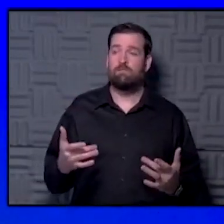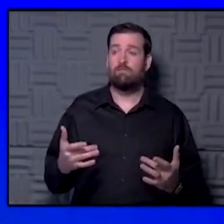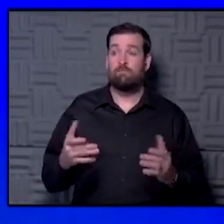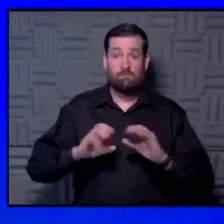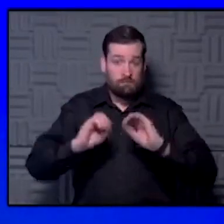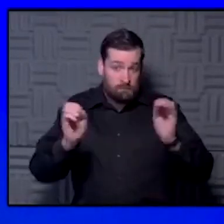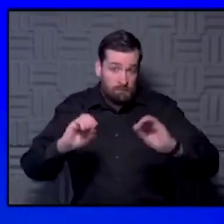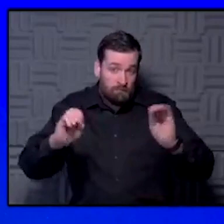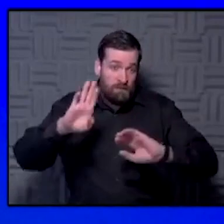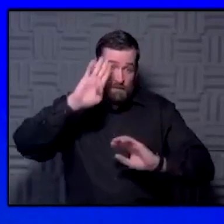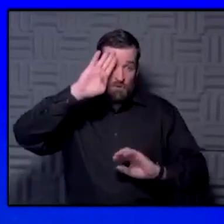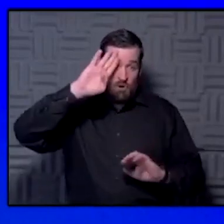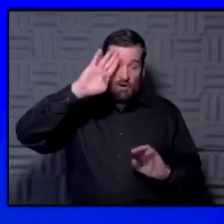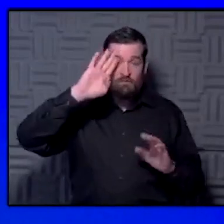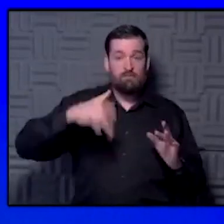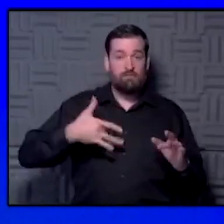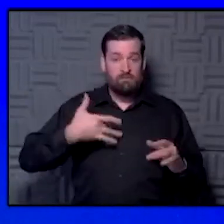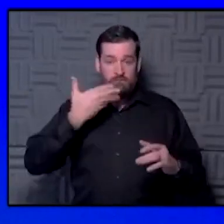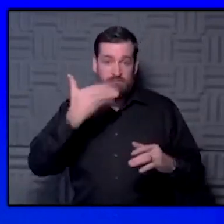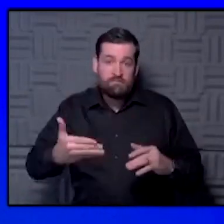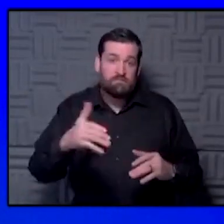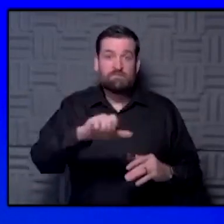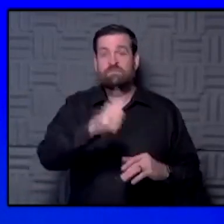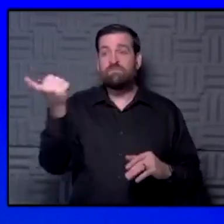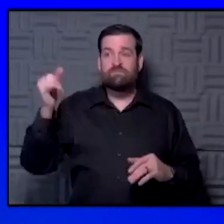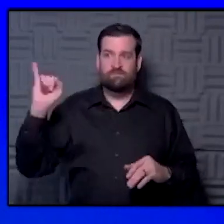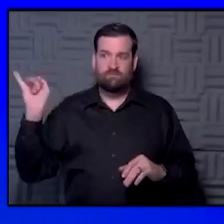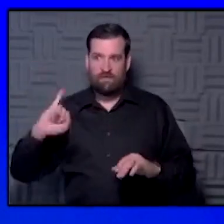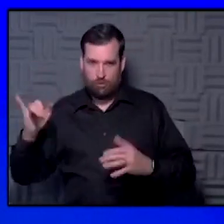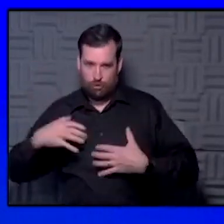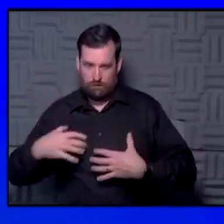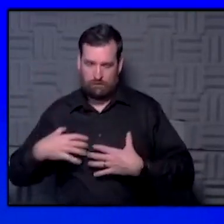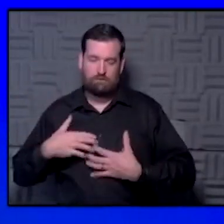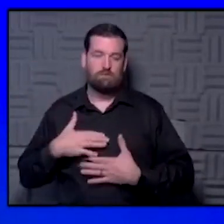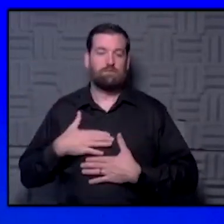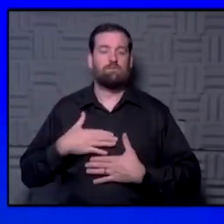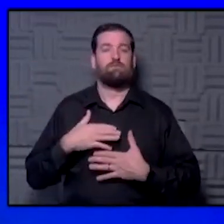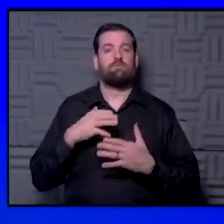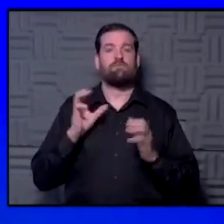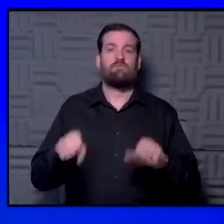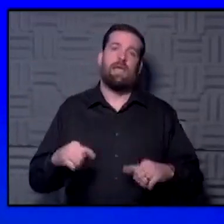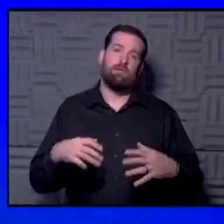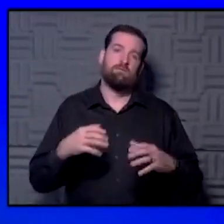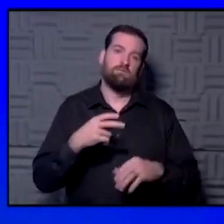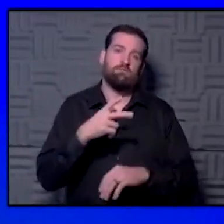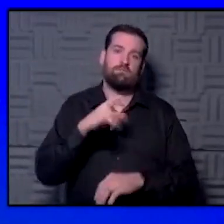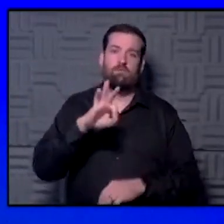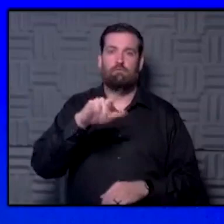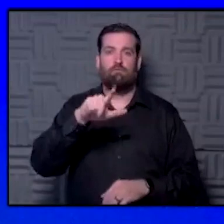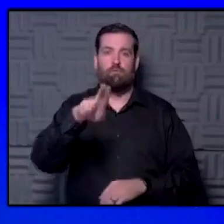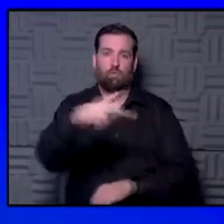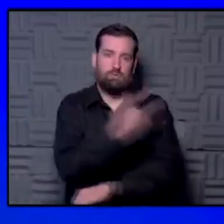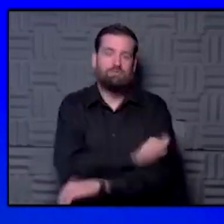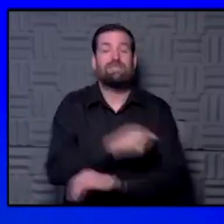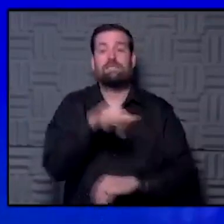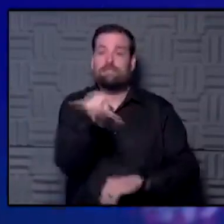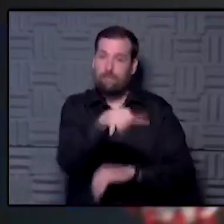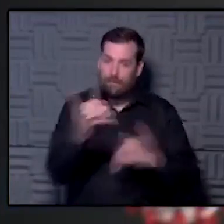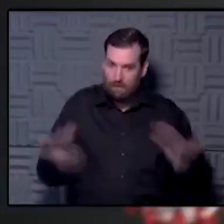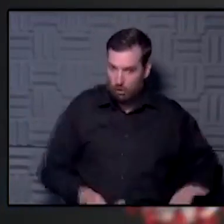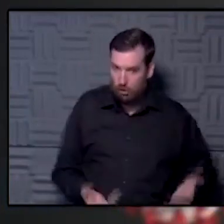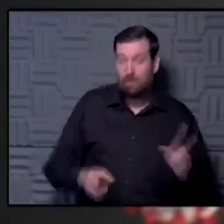and are otherwise feeling well with other respiratory viral infections, you can get the influenza vaccine. The same is true for here.